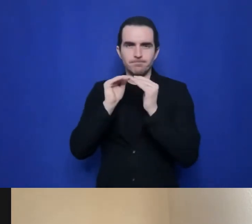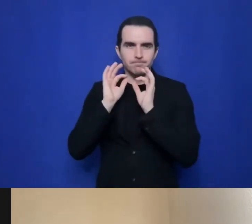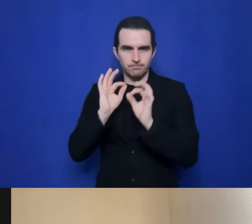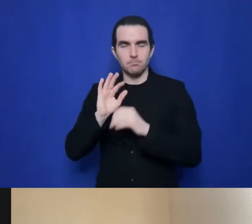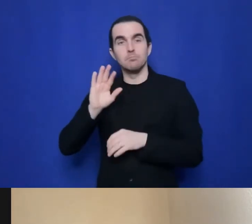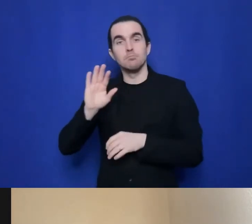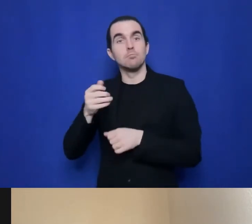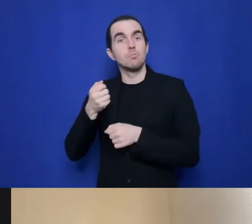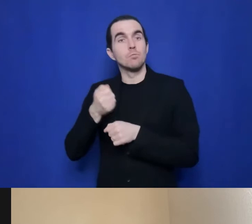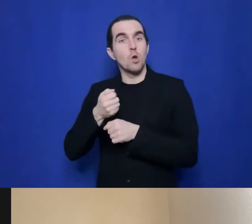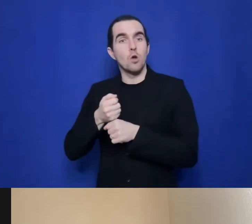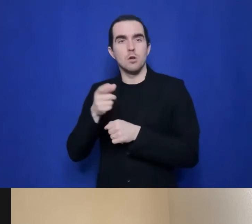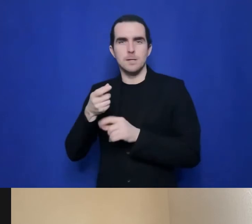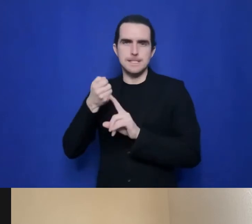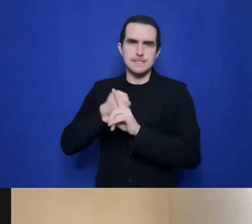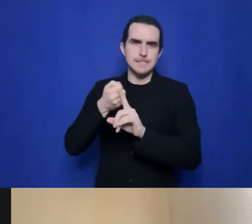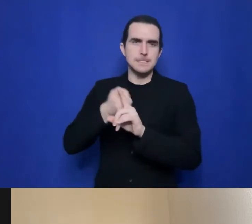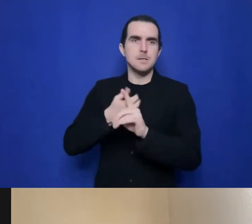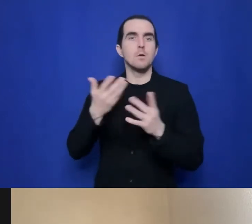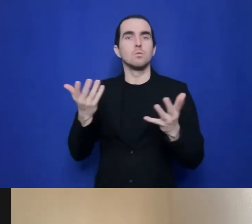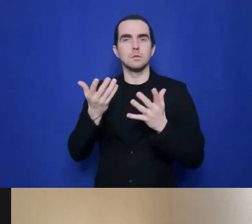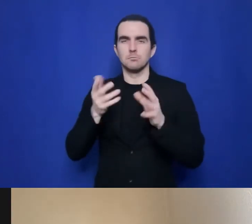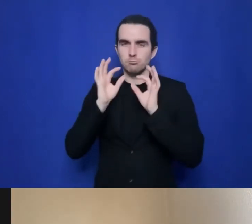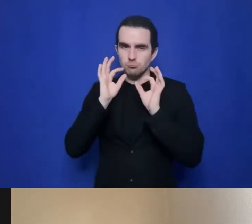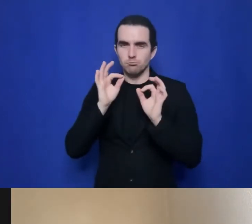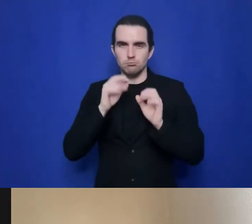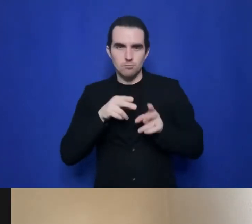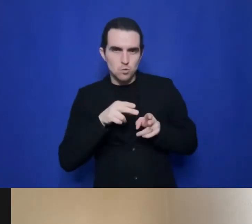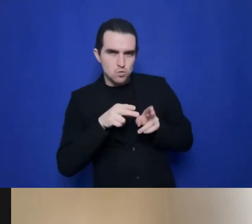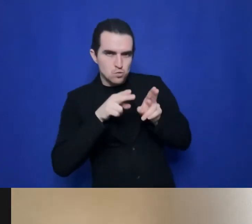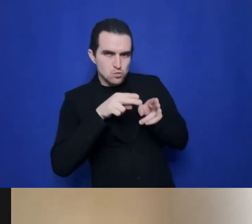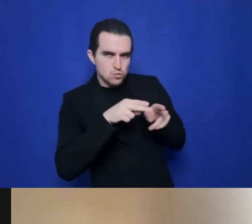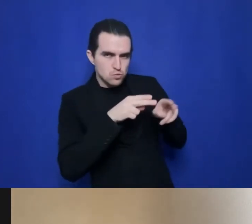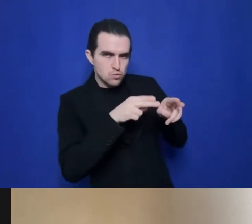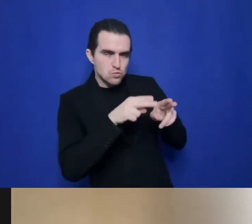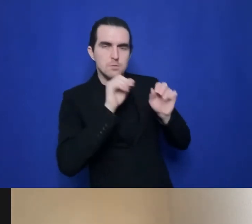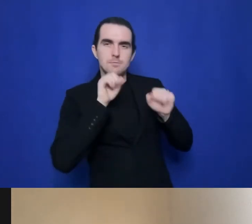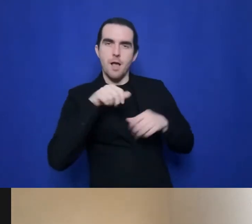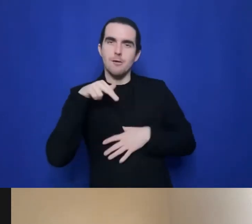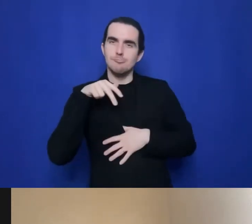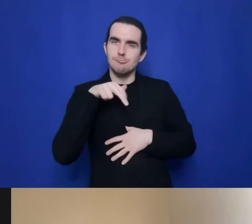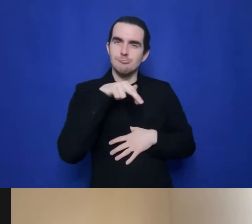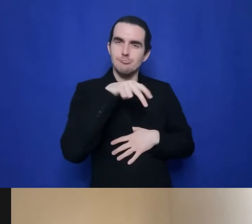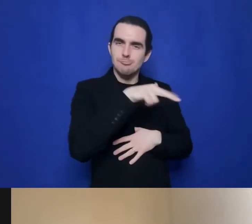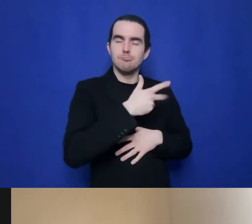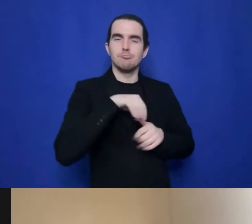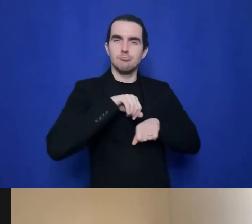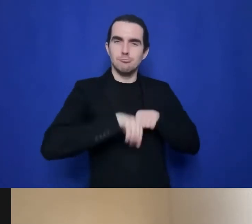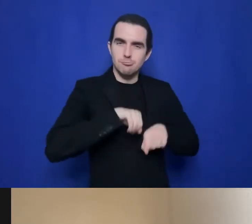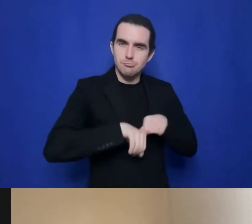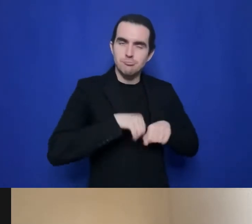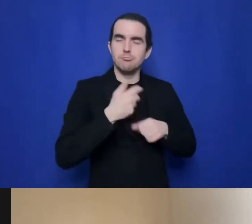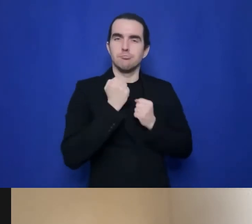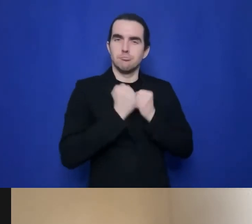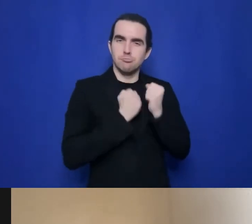No obstante, paso a dar la palabra. Now I will give the floor to Ms. Amelia. You have the